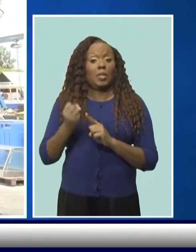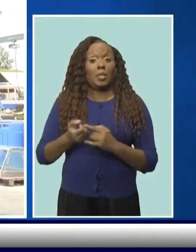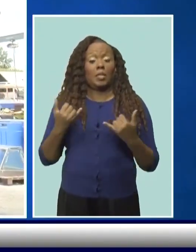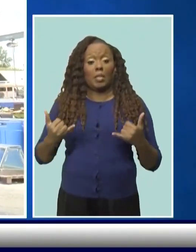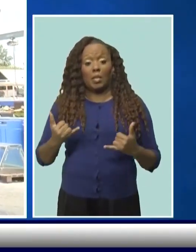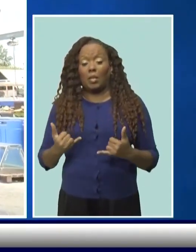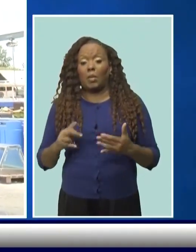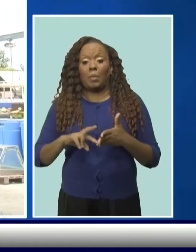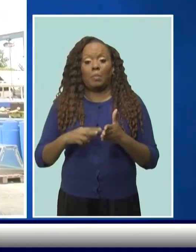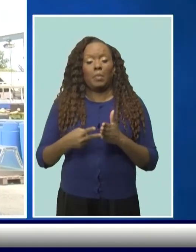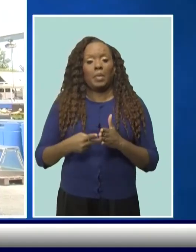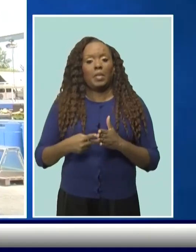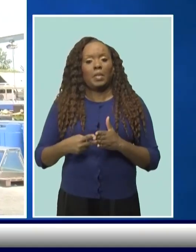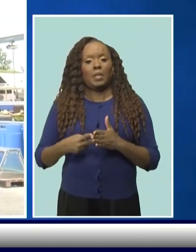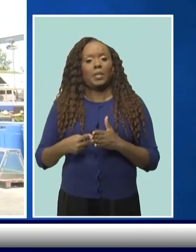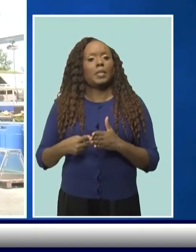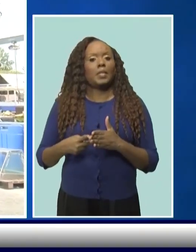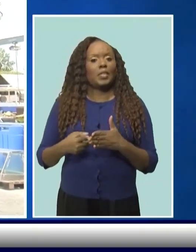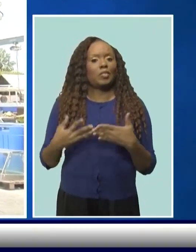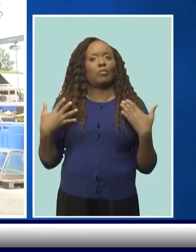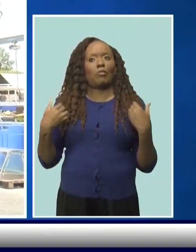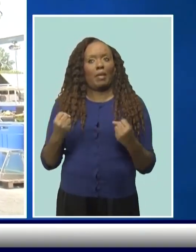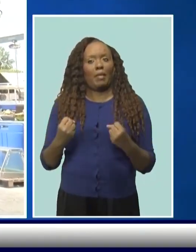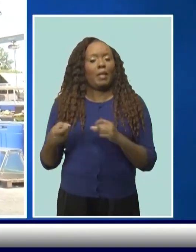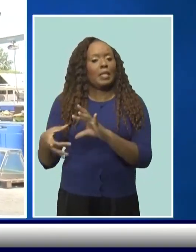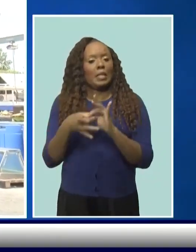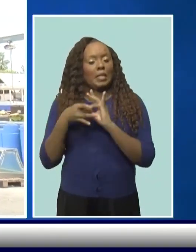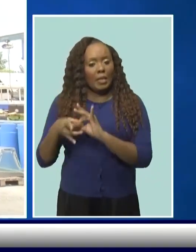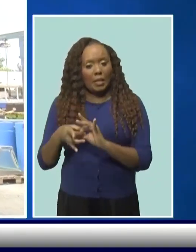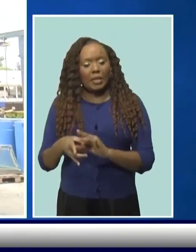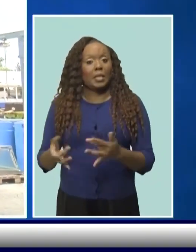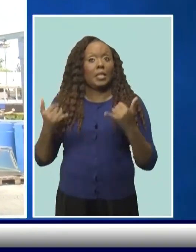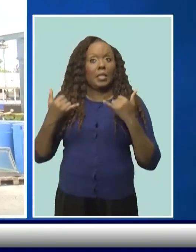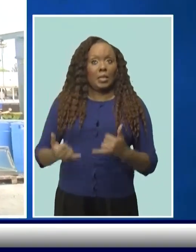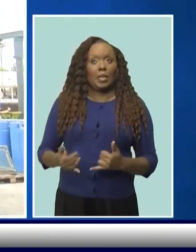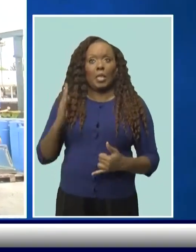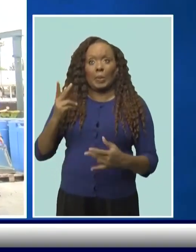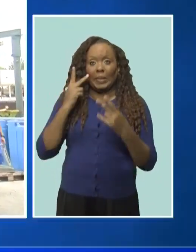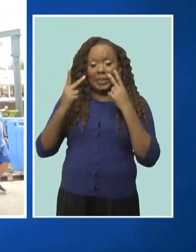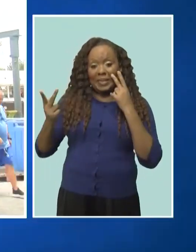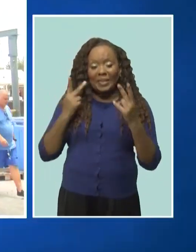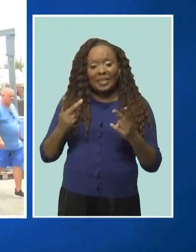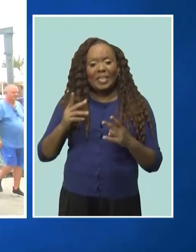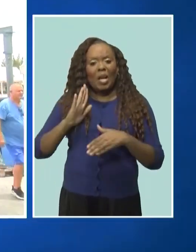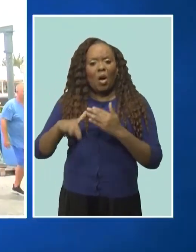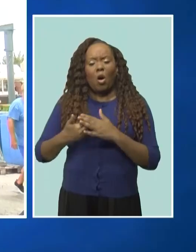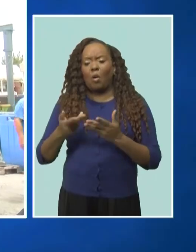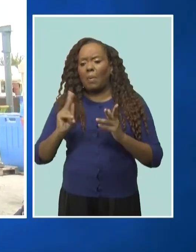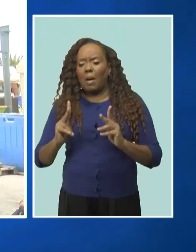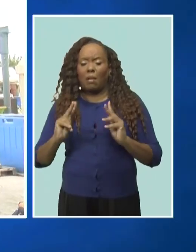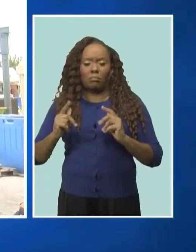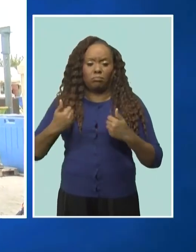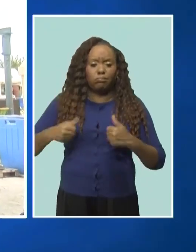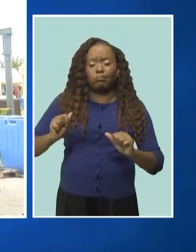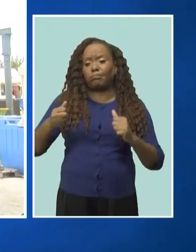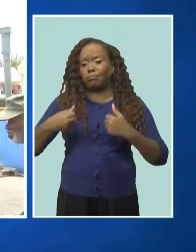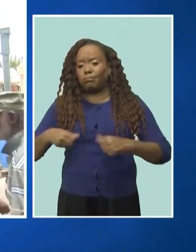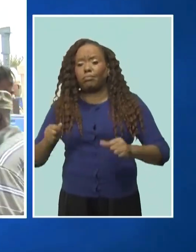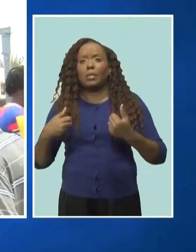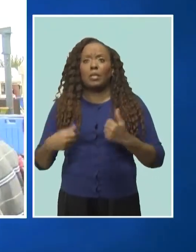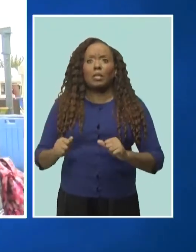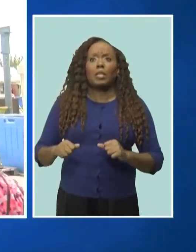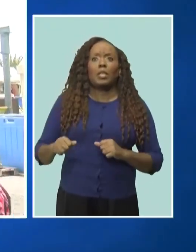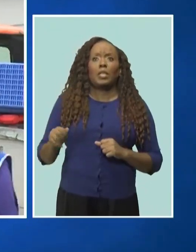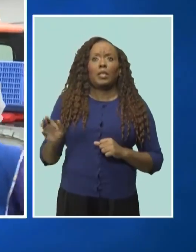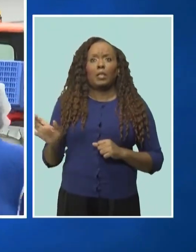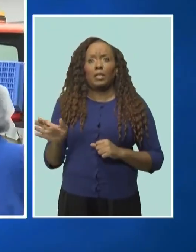togetherness. So the guys, now you can really see the effort being put out there as a fisher folk, not